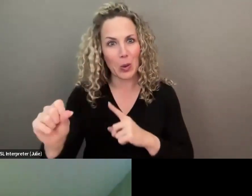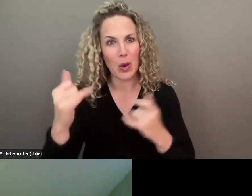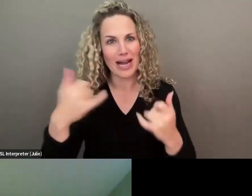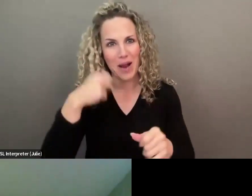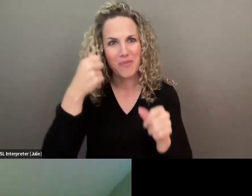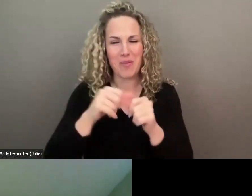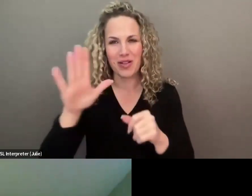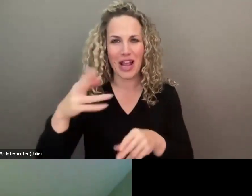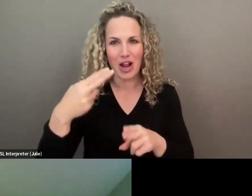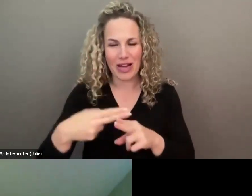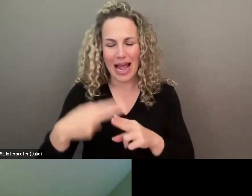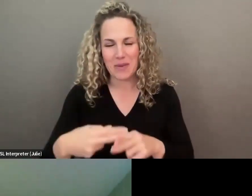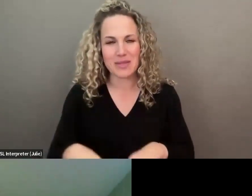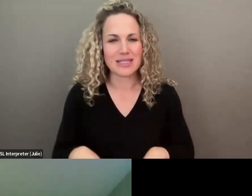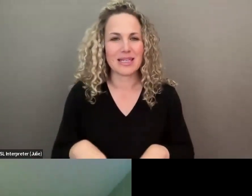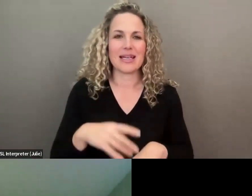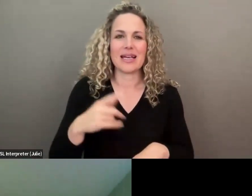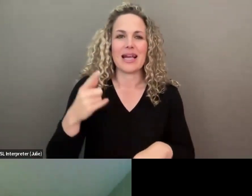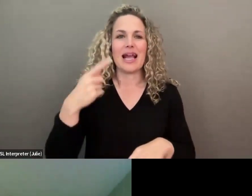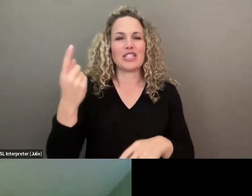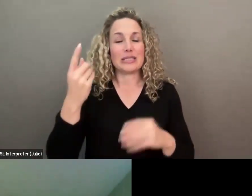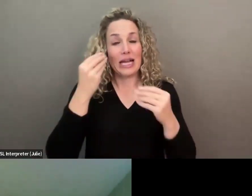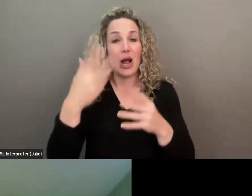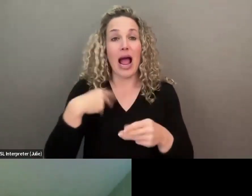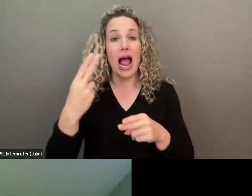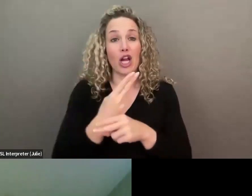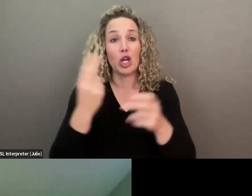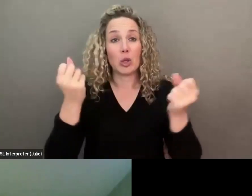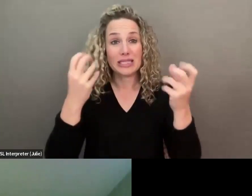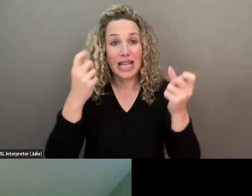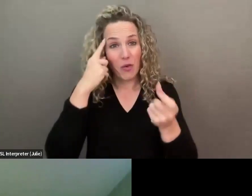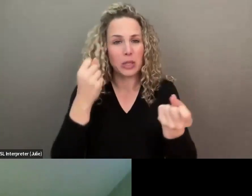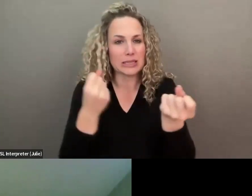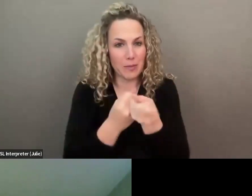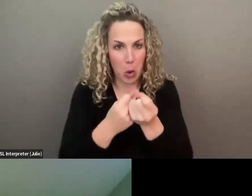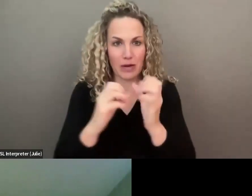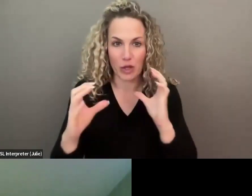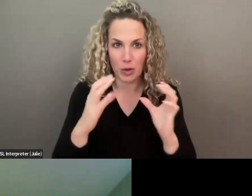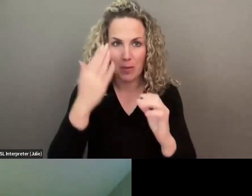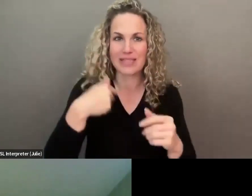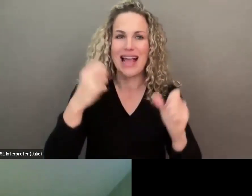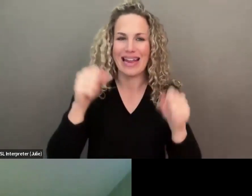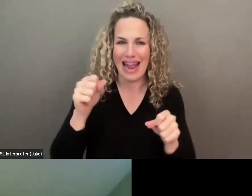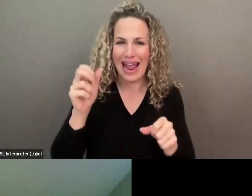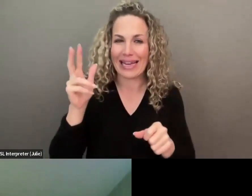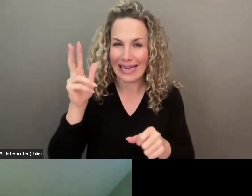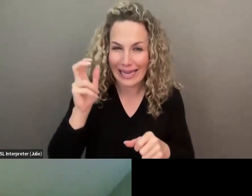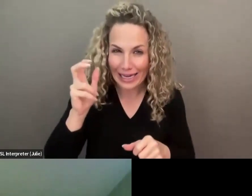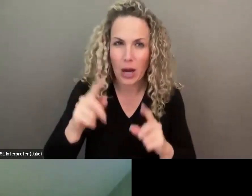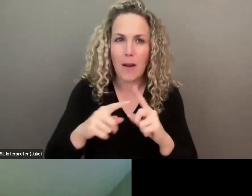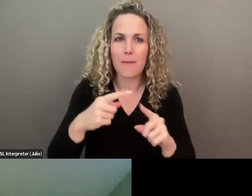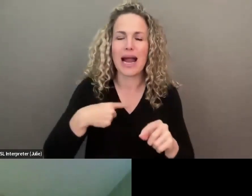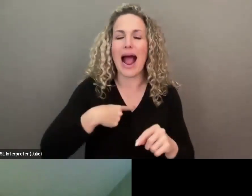names. And just to give a little plug, I use sign language for supportive communication because I can hear, but I have a traumatic